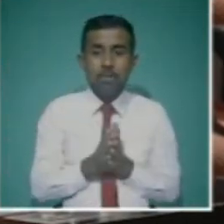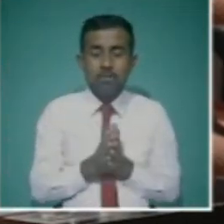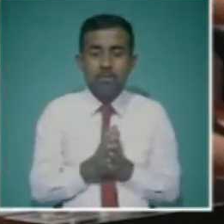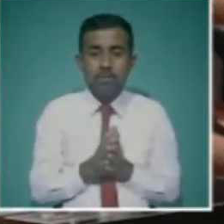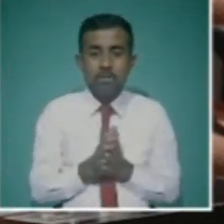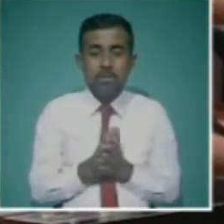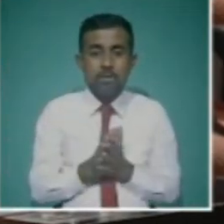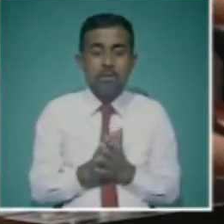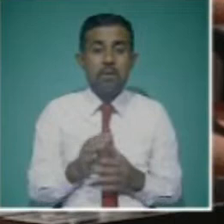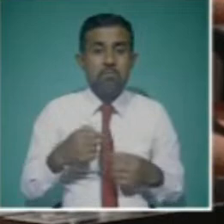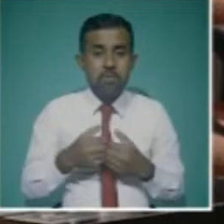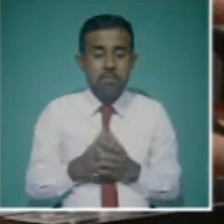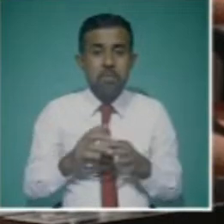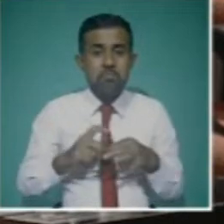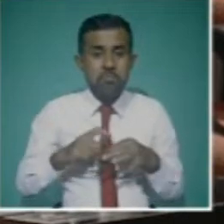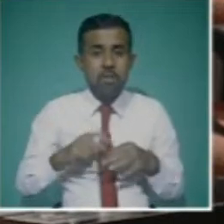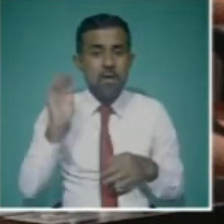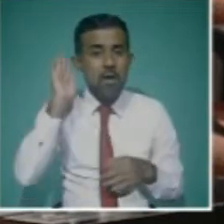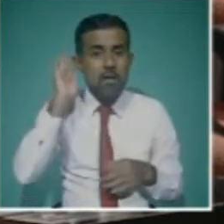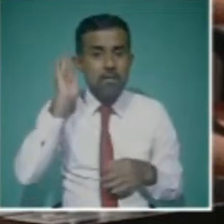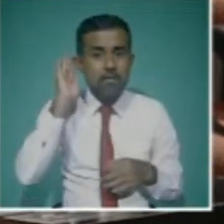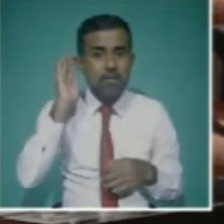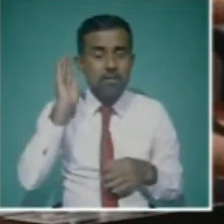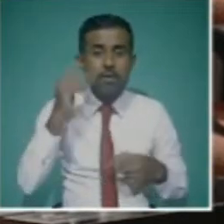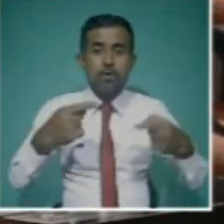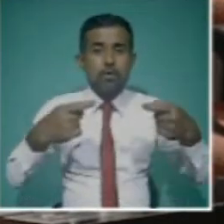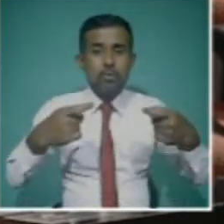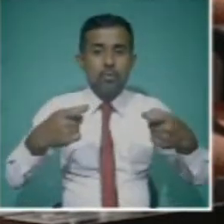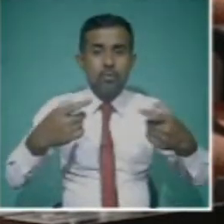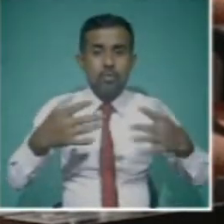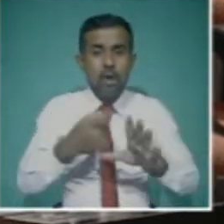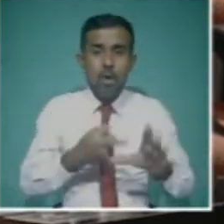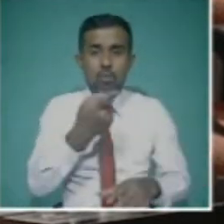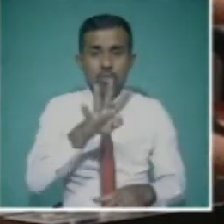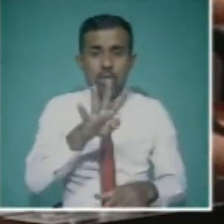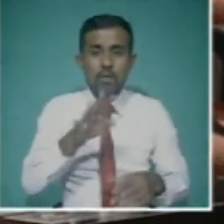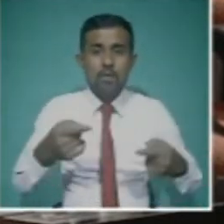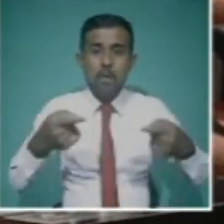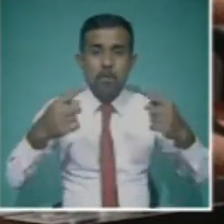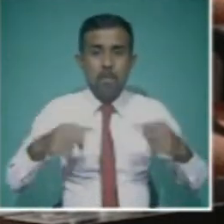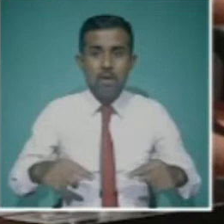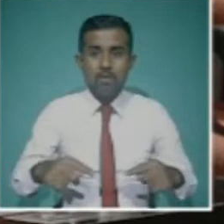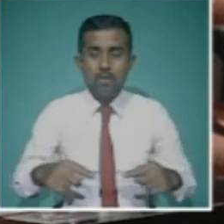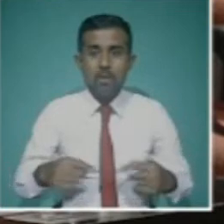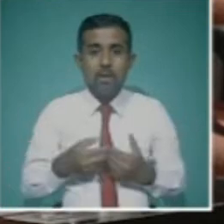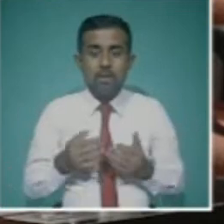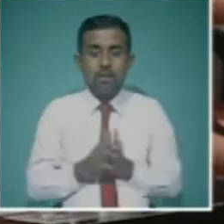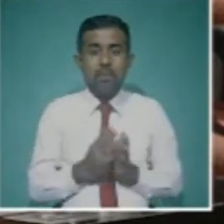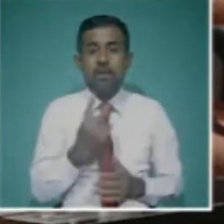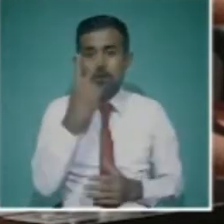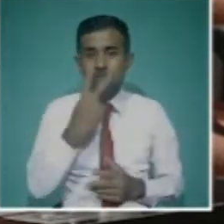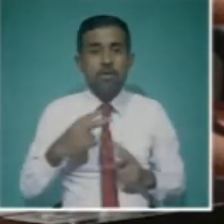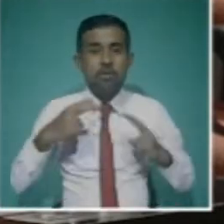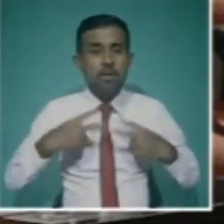of the war, those very same people who are prepared to soul search are today saying that they are